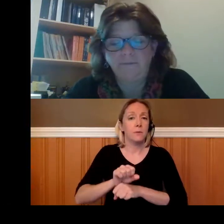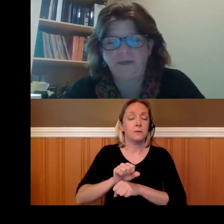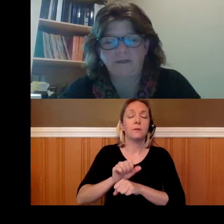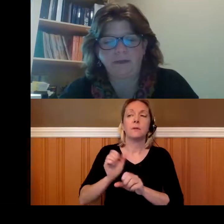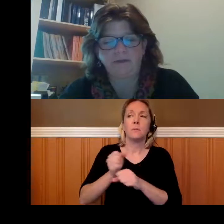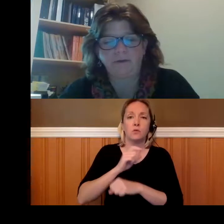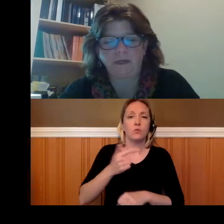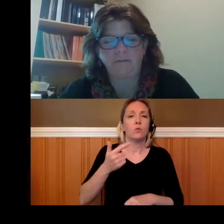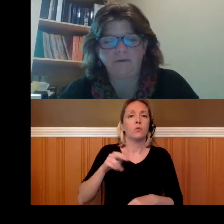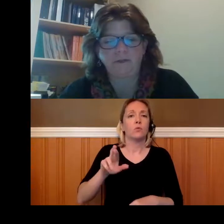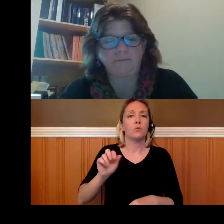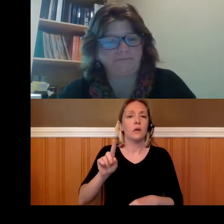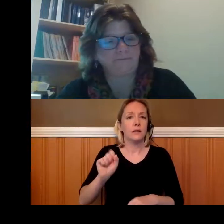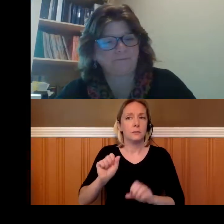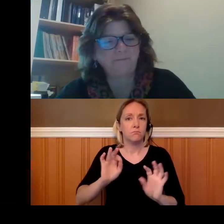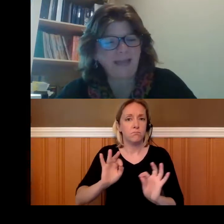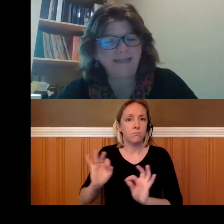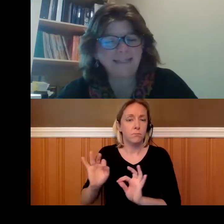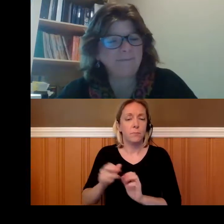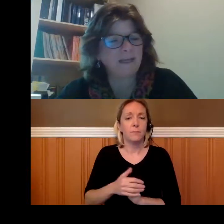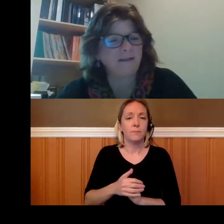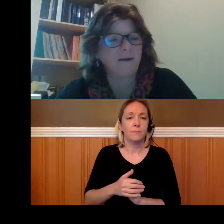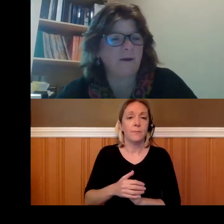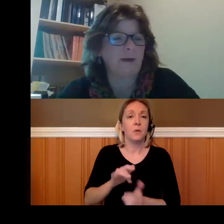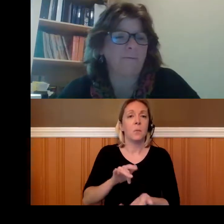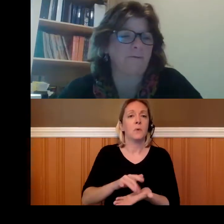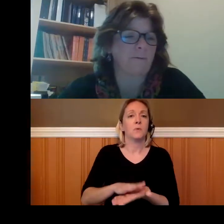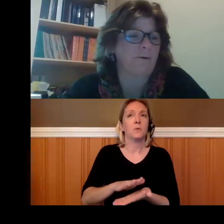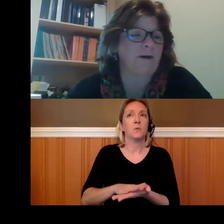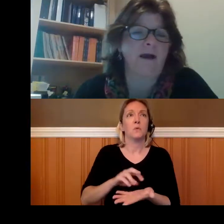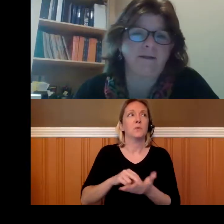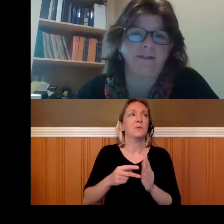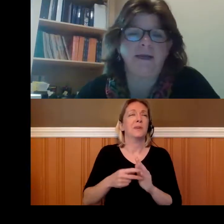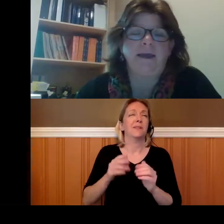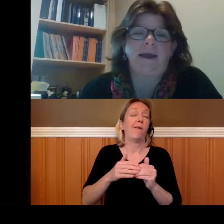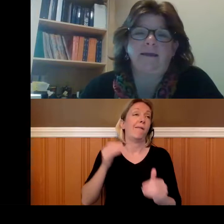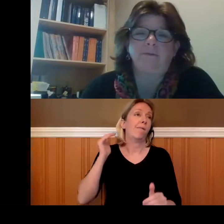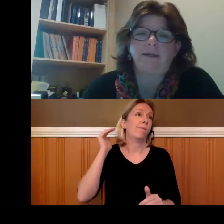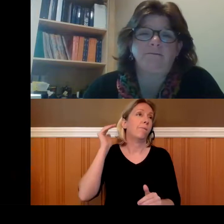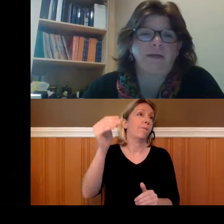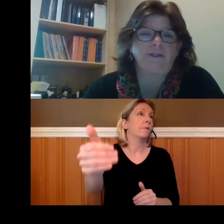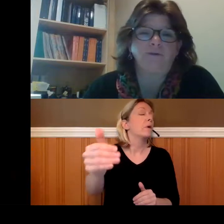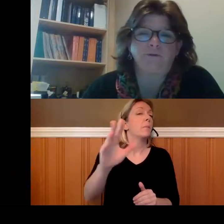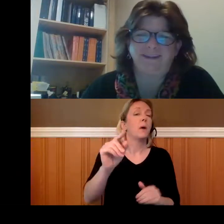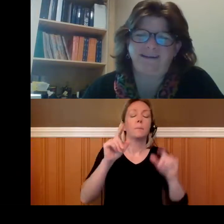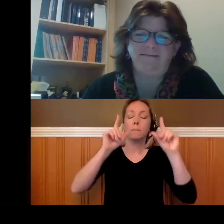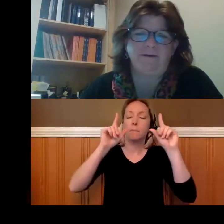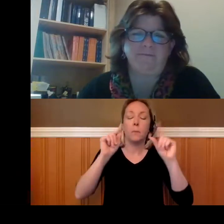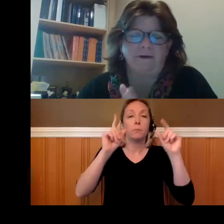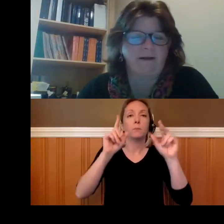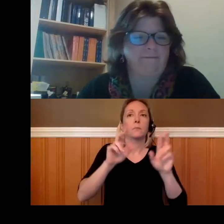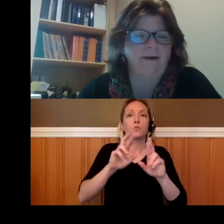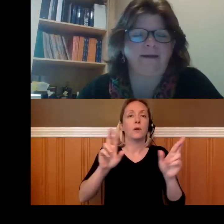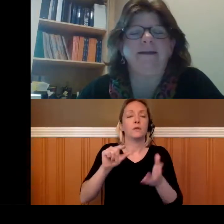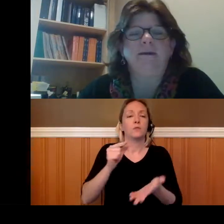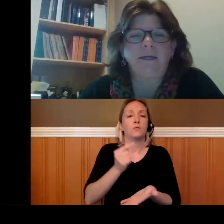keeping those up. And that seems like a long way before we're going to college. And many children will say, oh, no, I'm fine. But it's